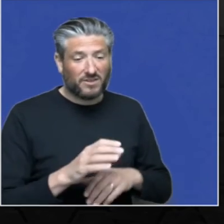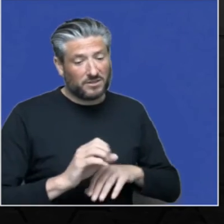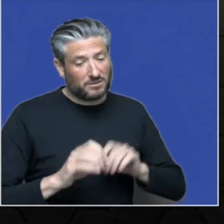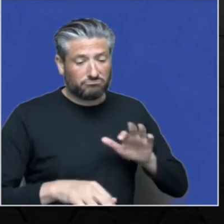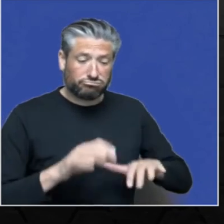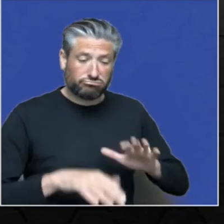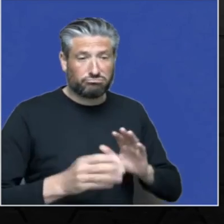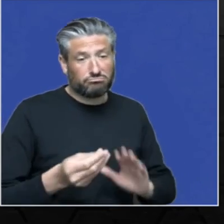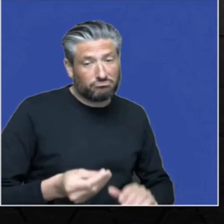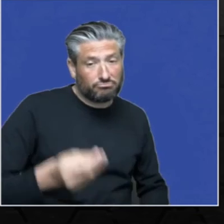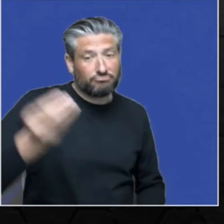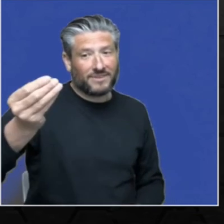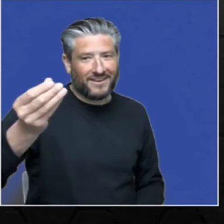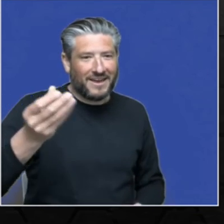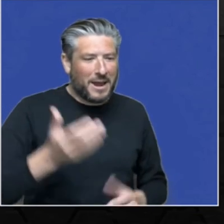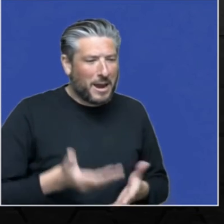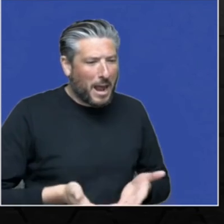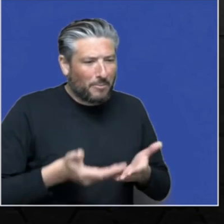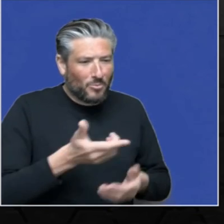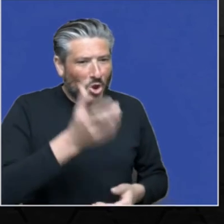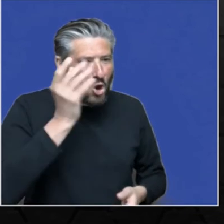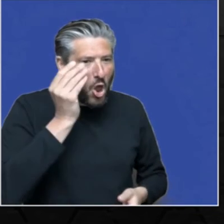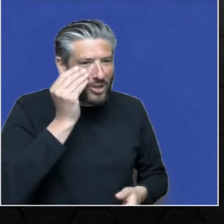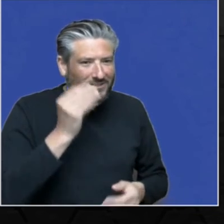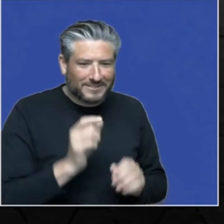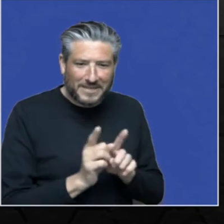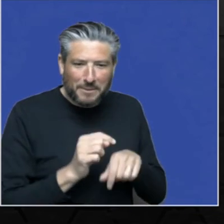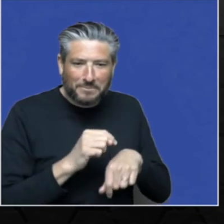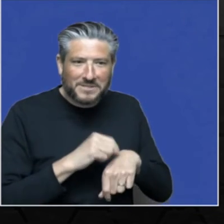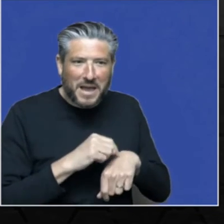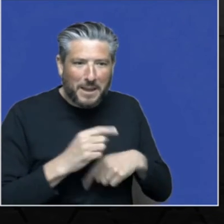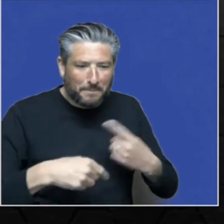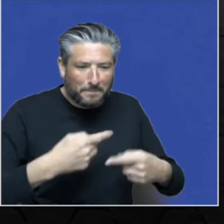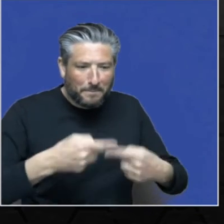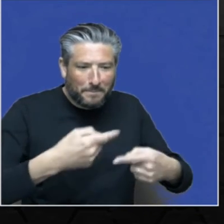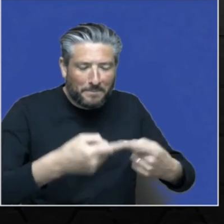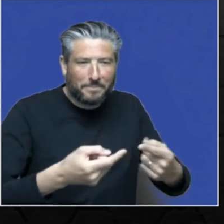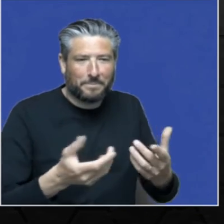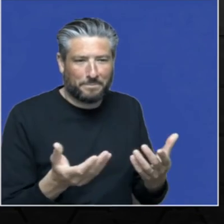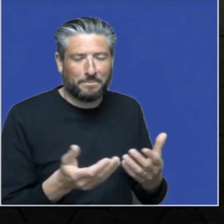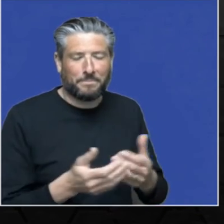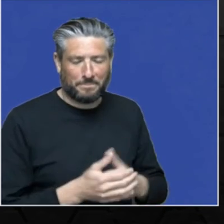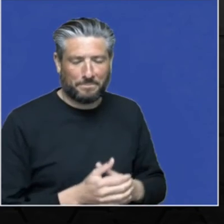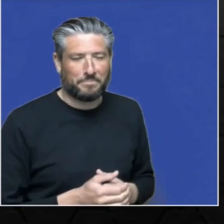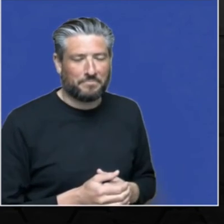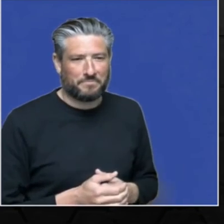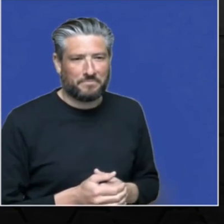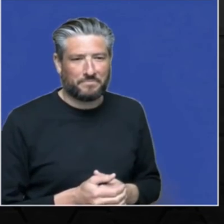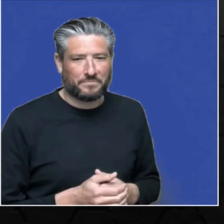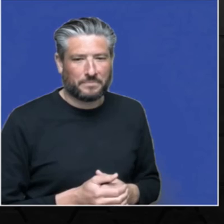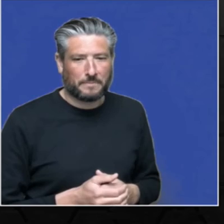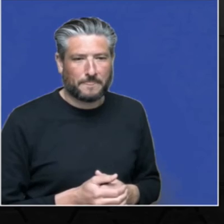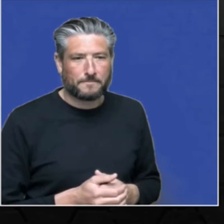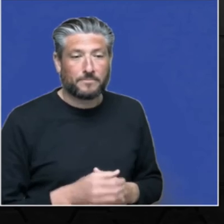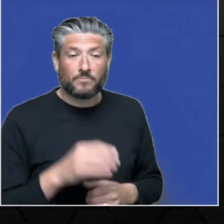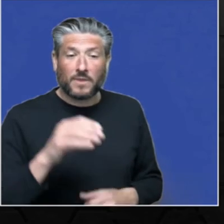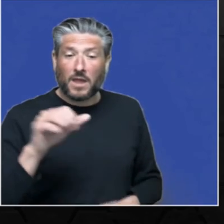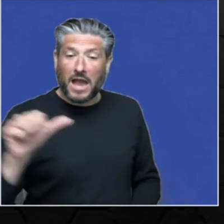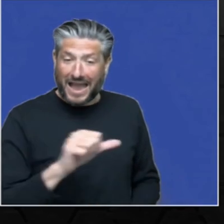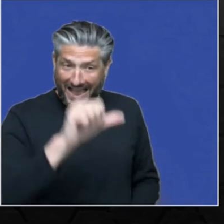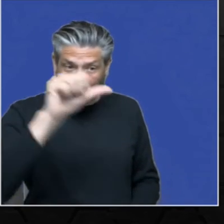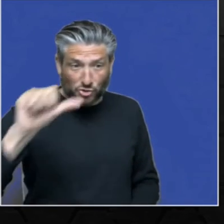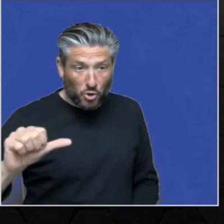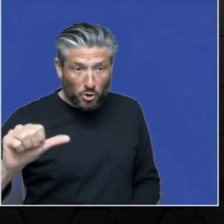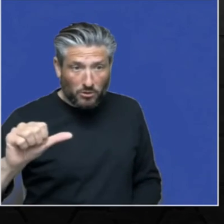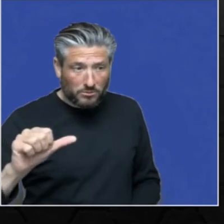challenges. So you can get like for students who are watching, you can get like the students can get Azure for free. The links have been sent